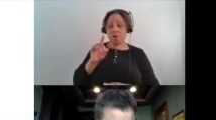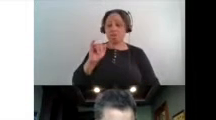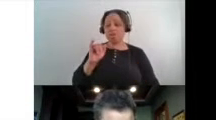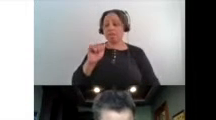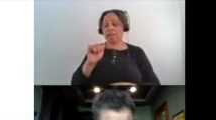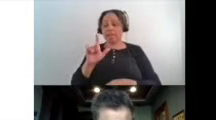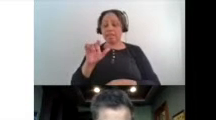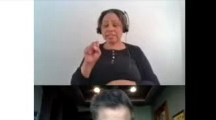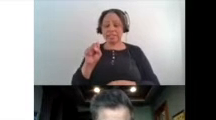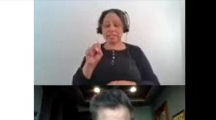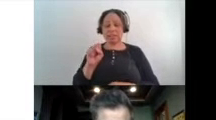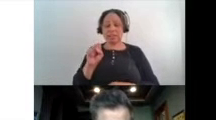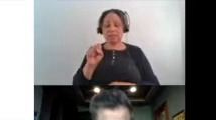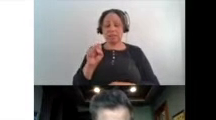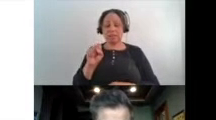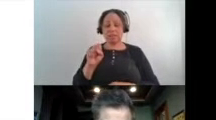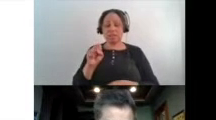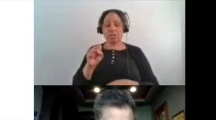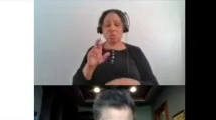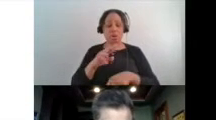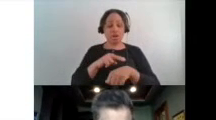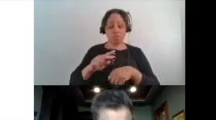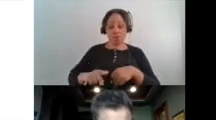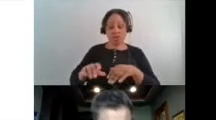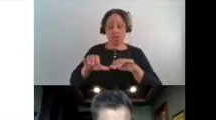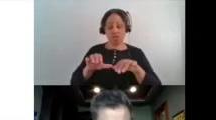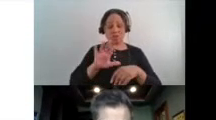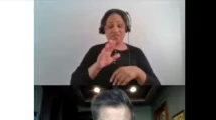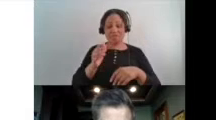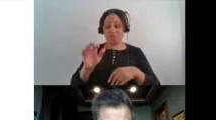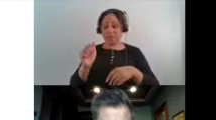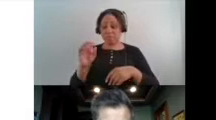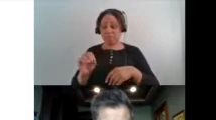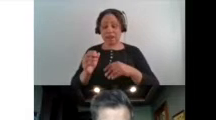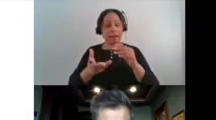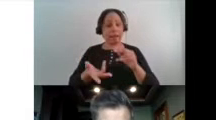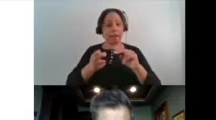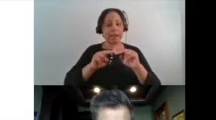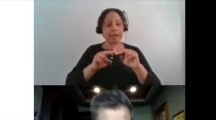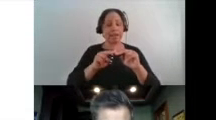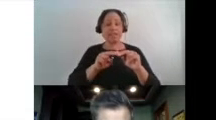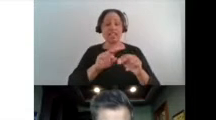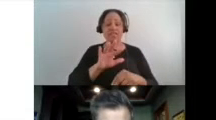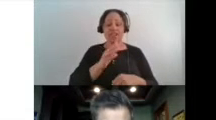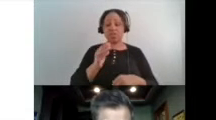dialysis, or what your normal kidneys are doing is 5 to 10%, by adding 10 to 15% more kidney function, you're only adding